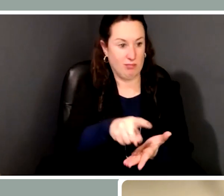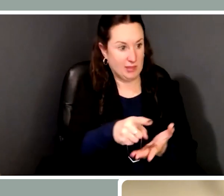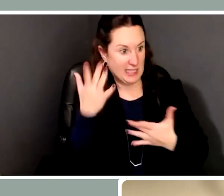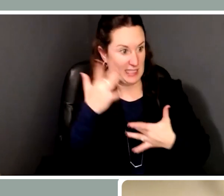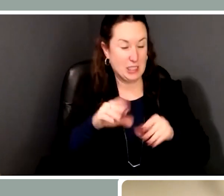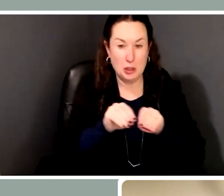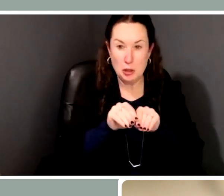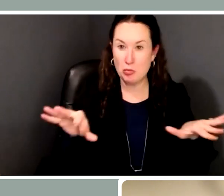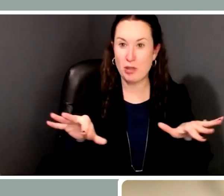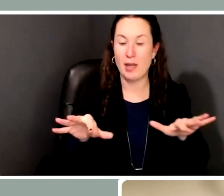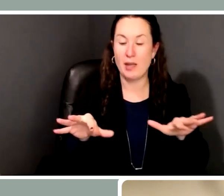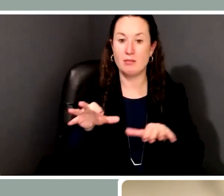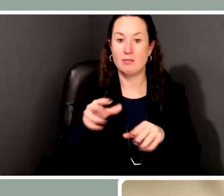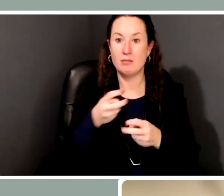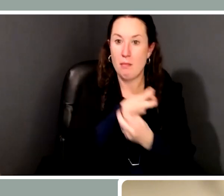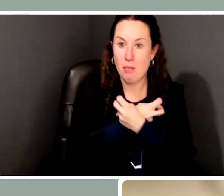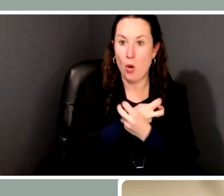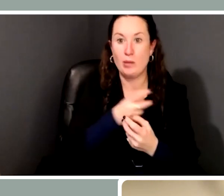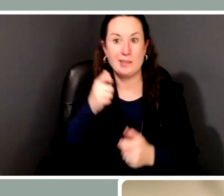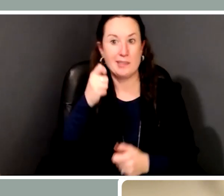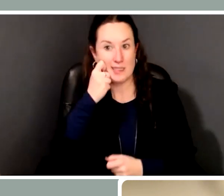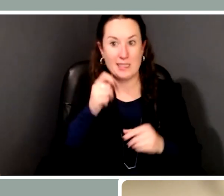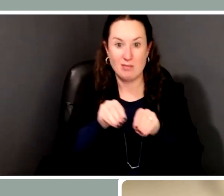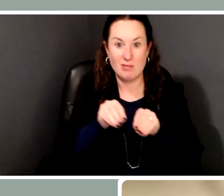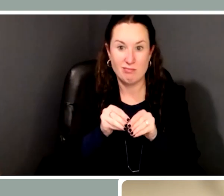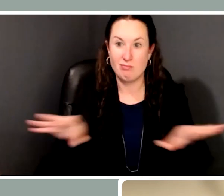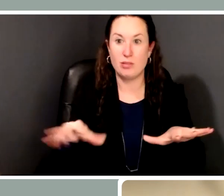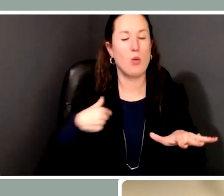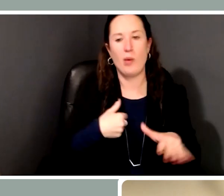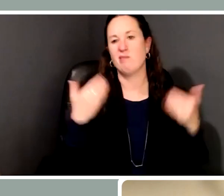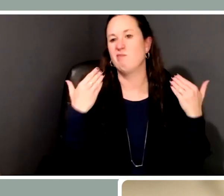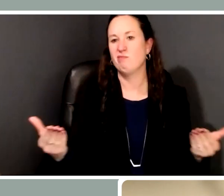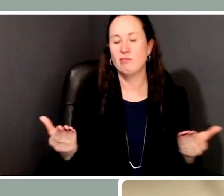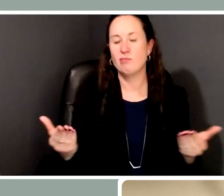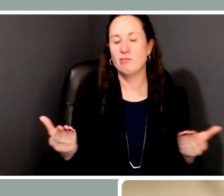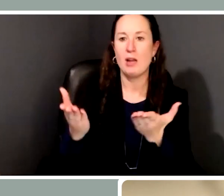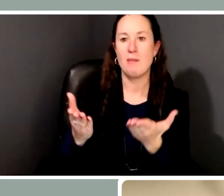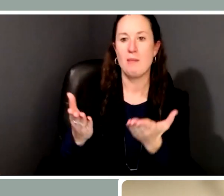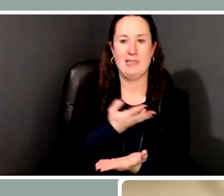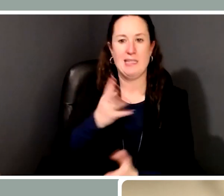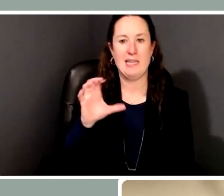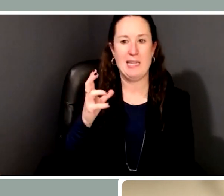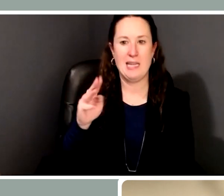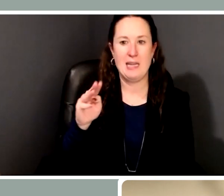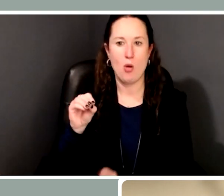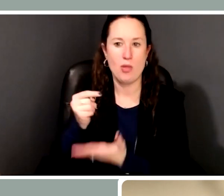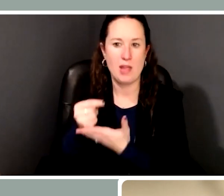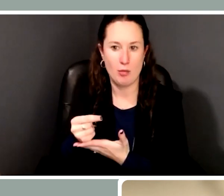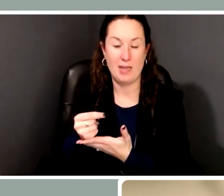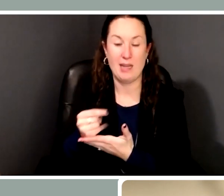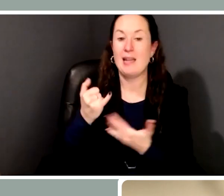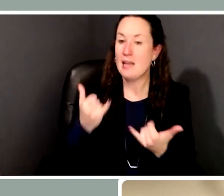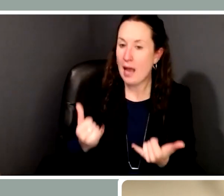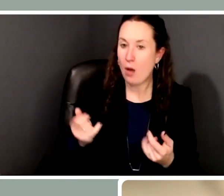from bone or skin, the standard of care was to recommend chemotherapy. And that has gradually changed over time, where